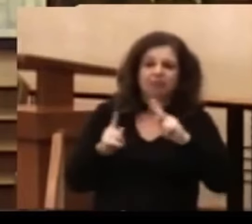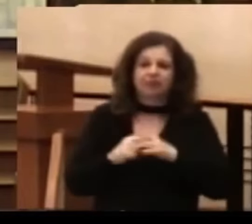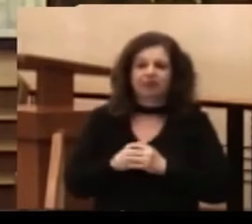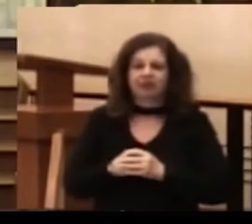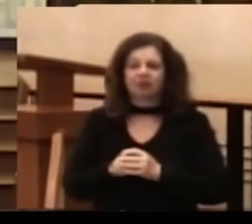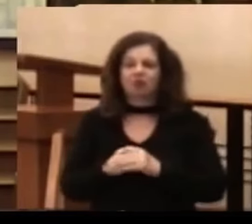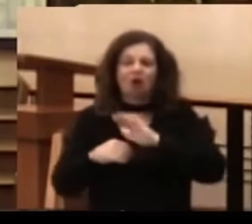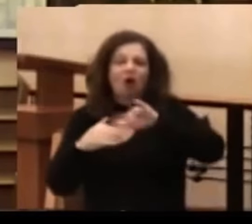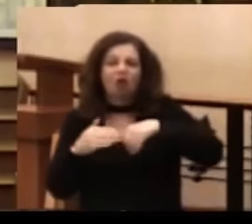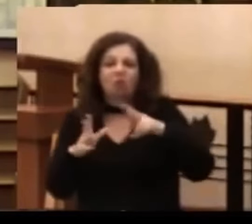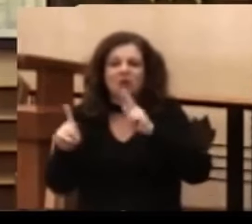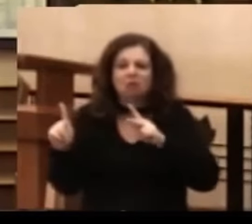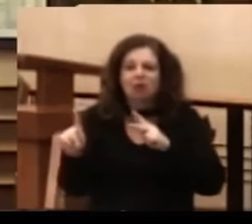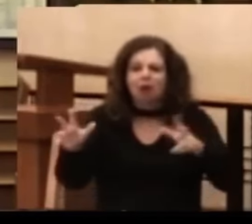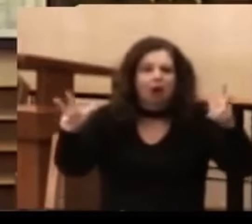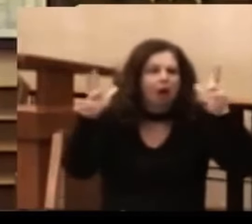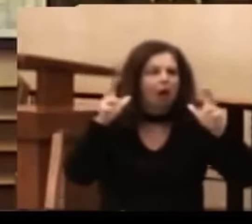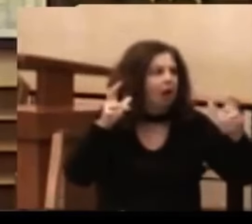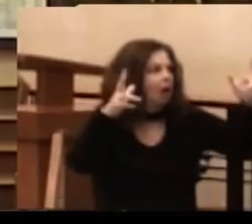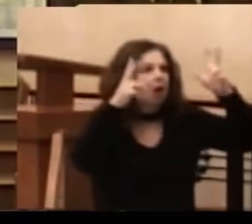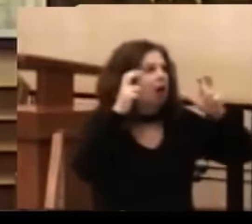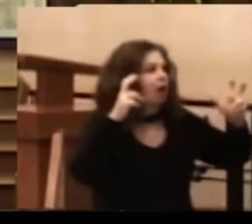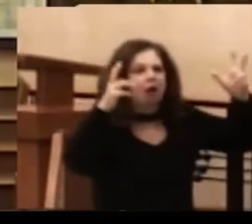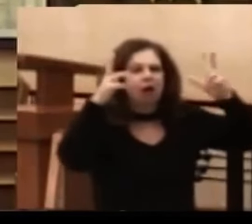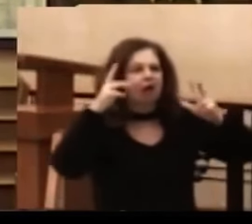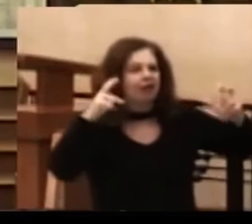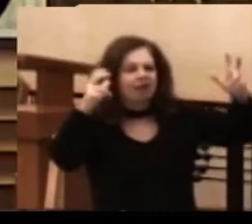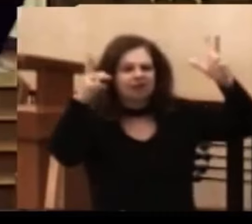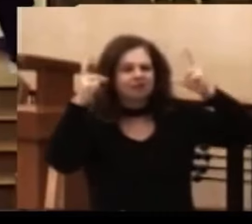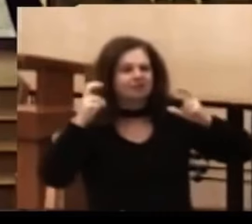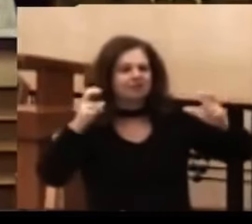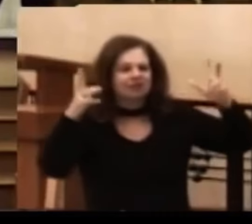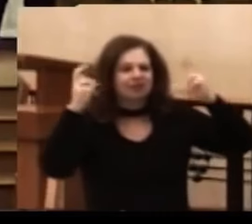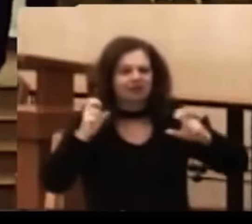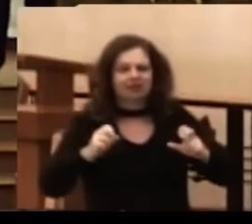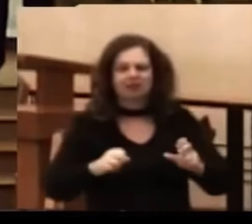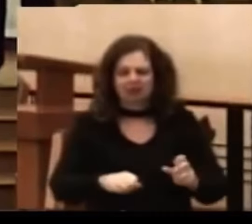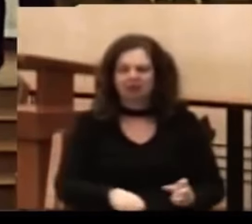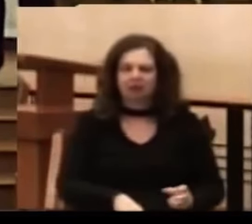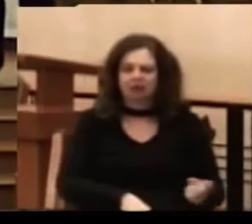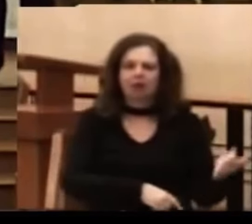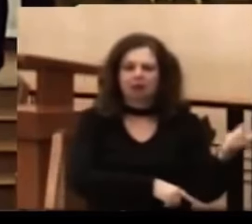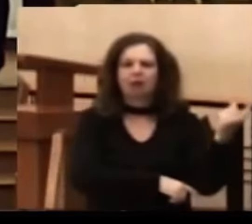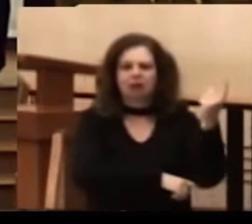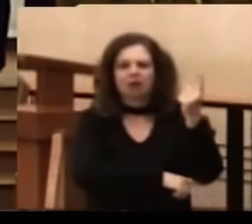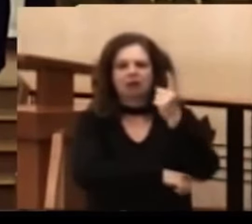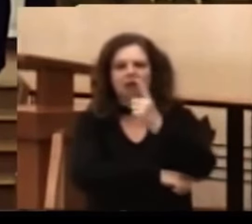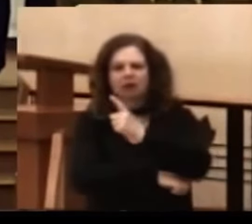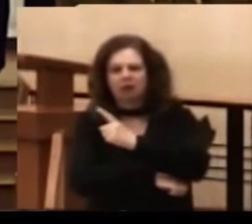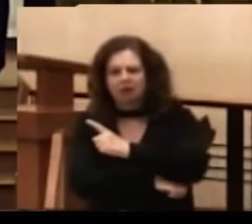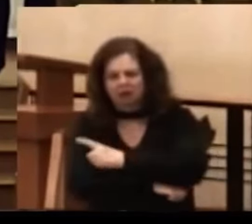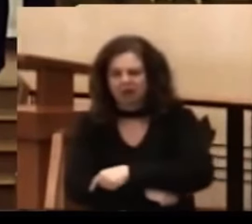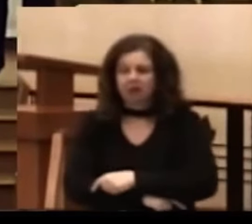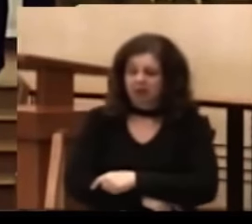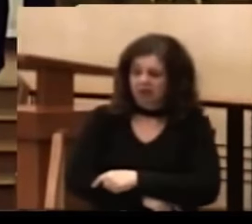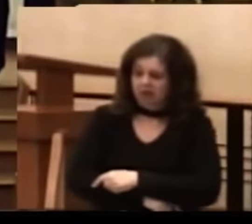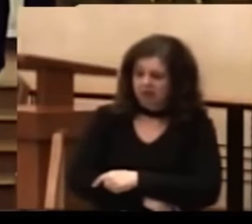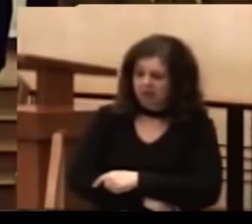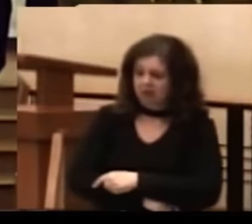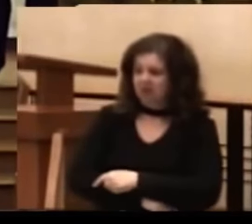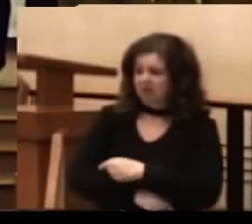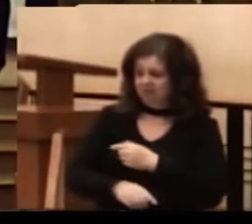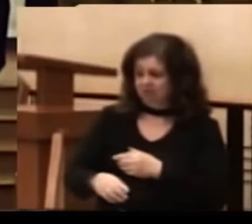to every word of Jesus, and gets to be a long day, and at the end of the day, Jesus tells his peeps, go